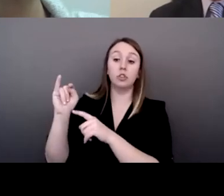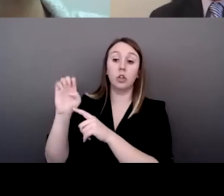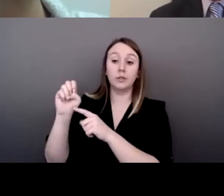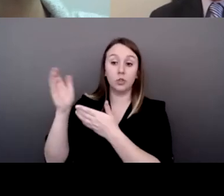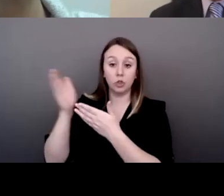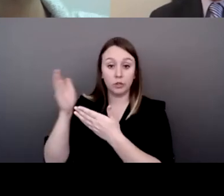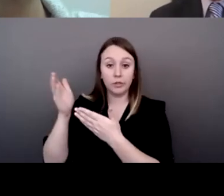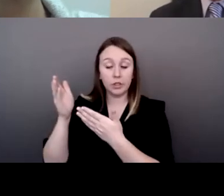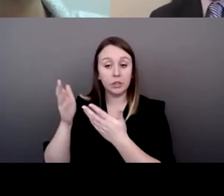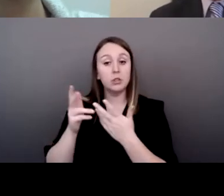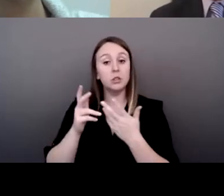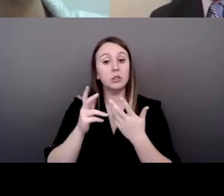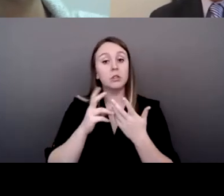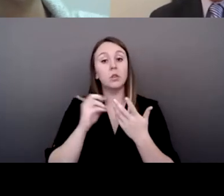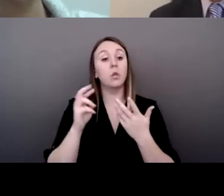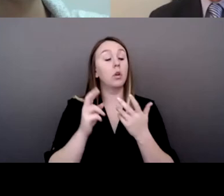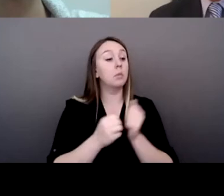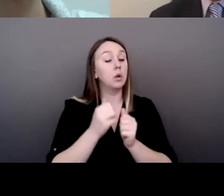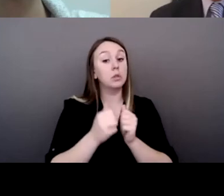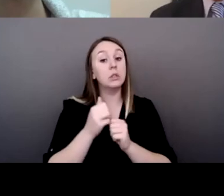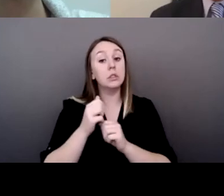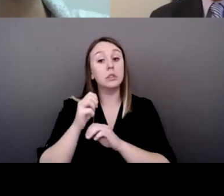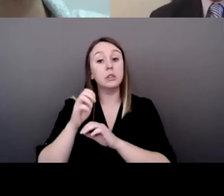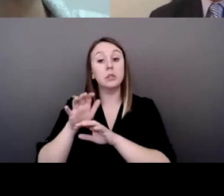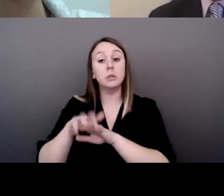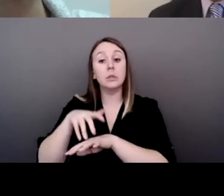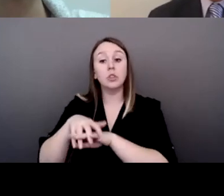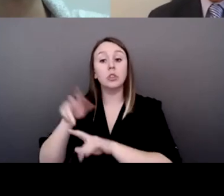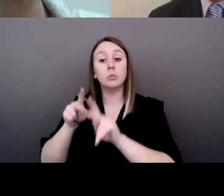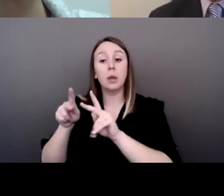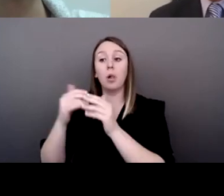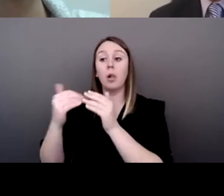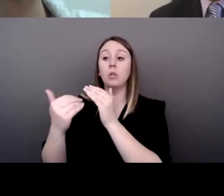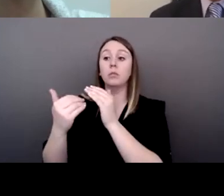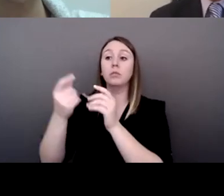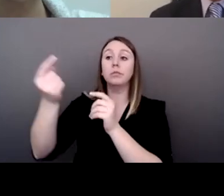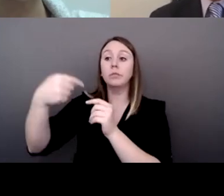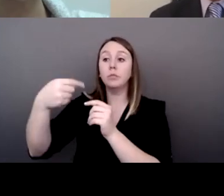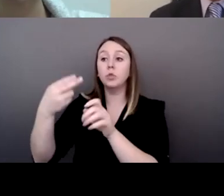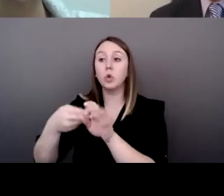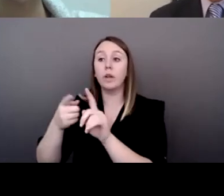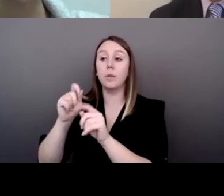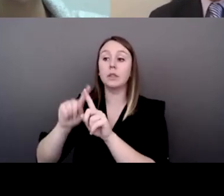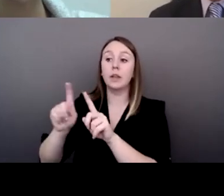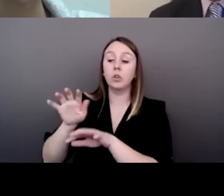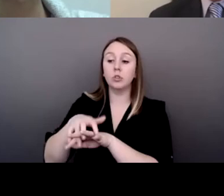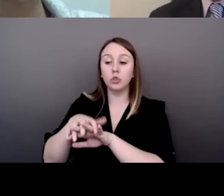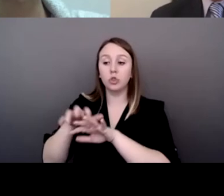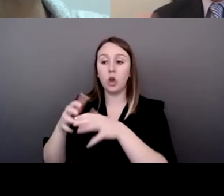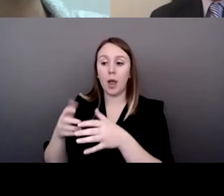Native Americans coming in from different tribes, but tremendous turnover. Indirect service